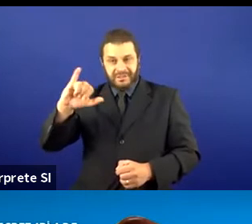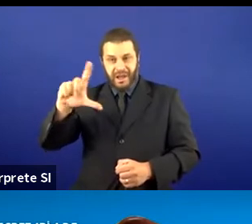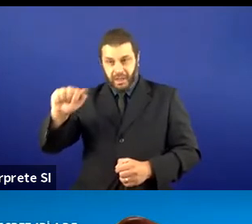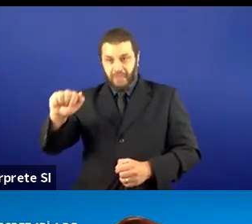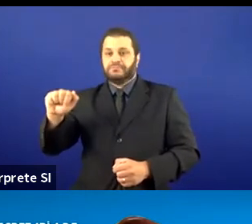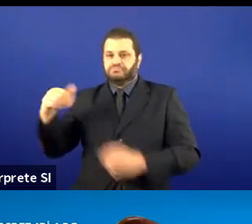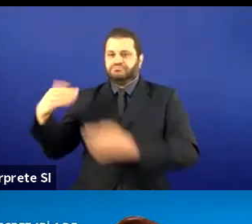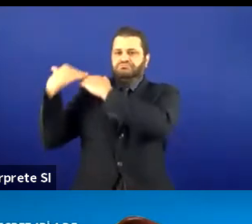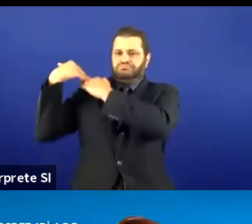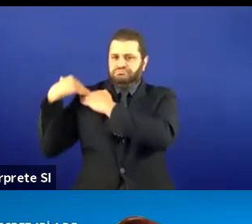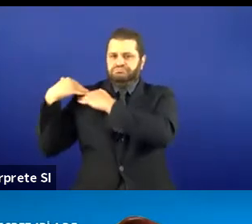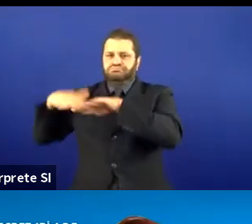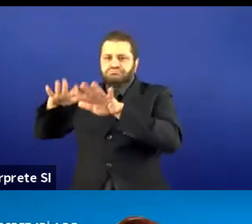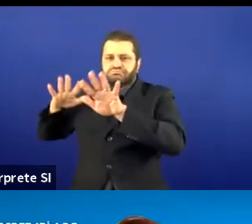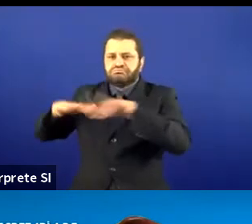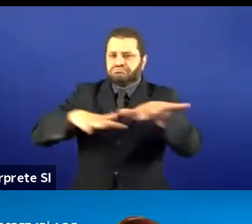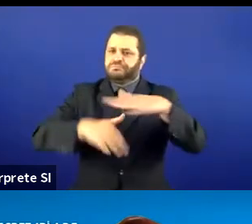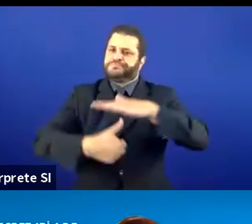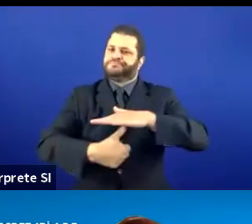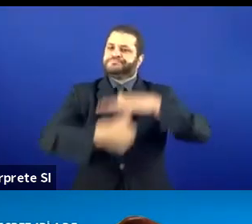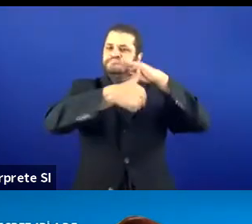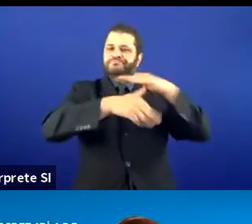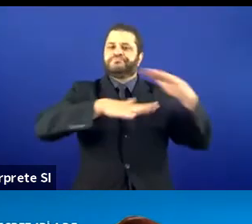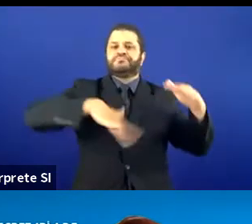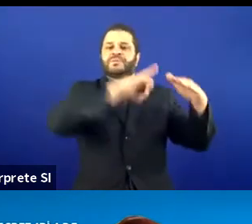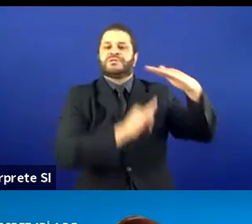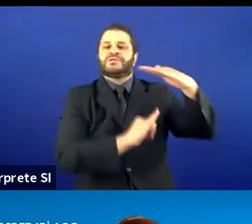directora y cofundadora de Chirapac y también